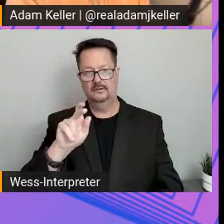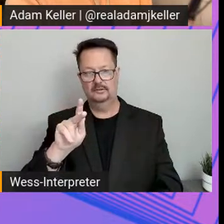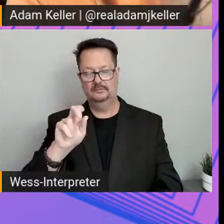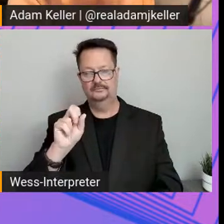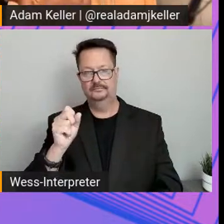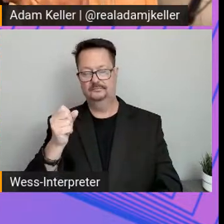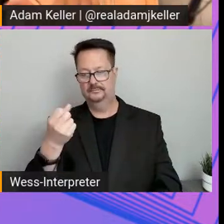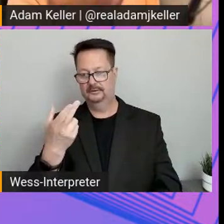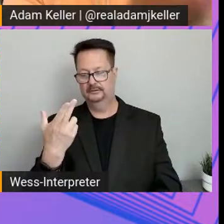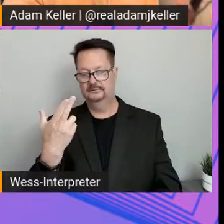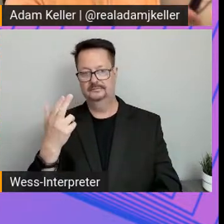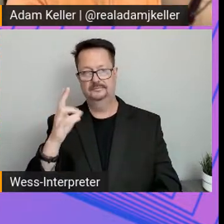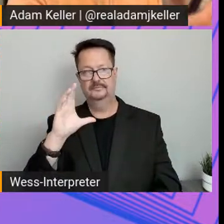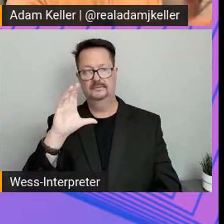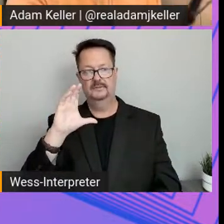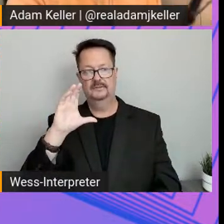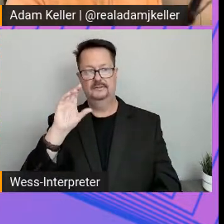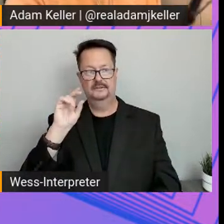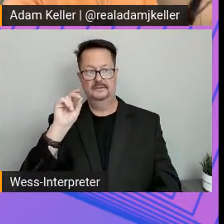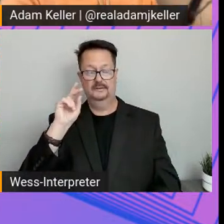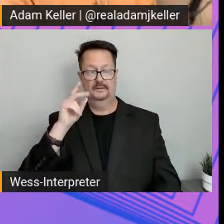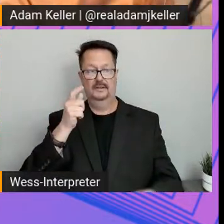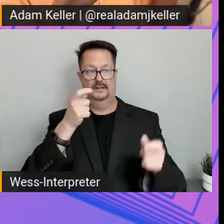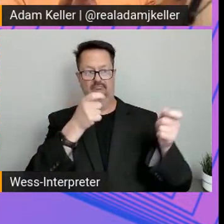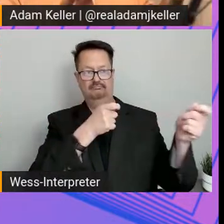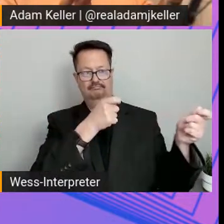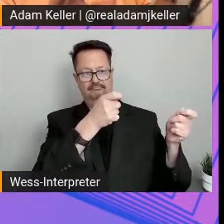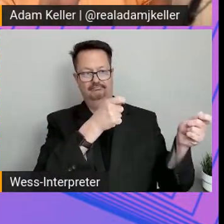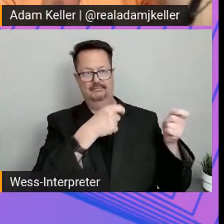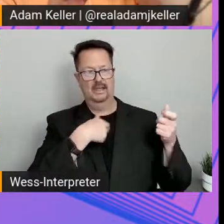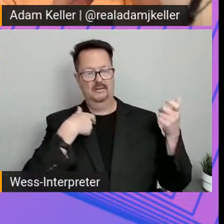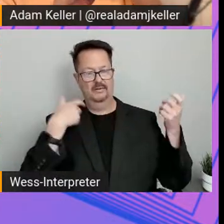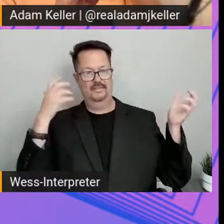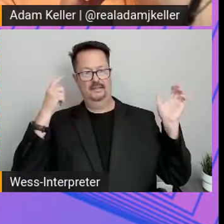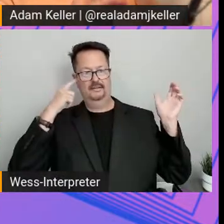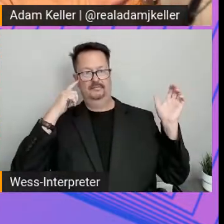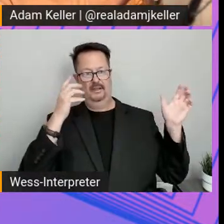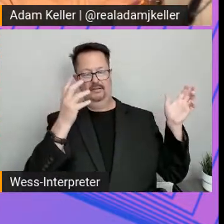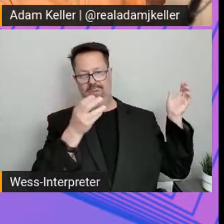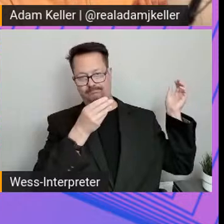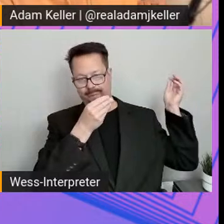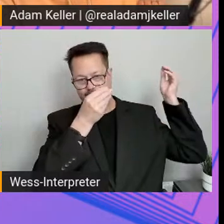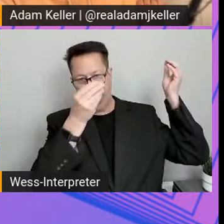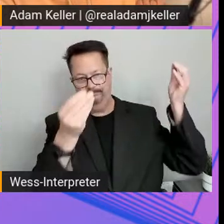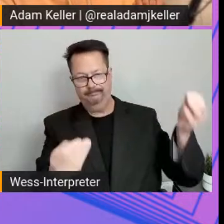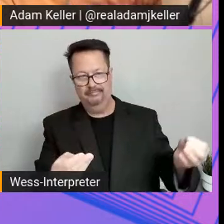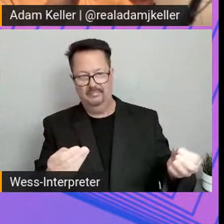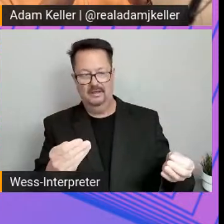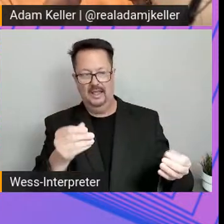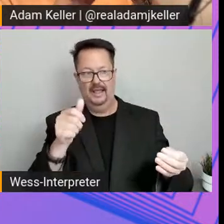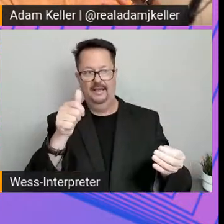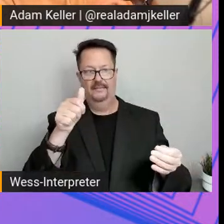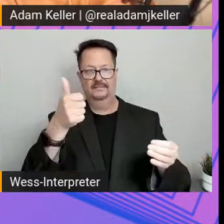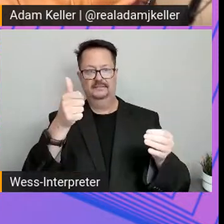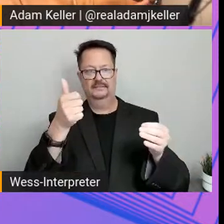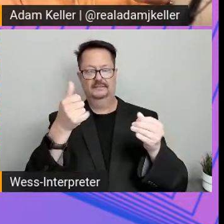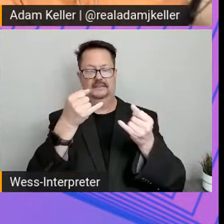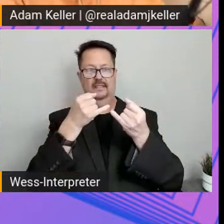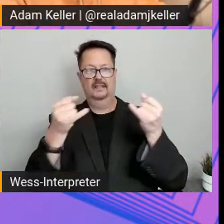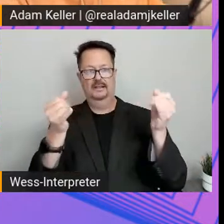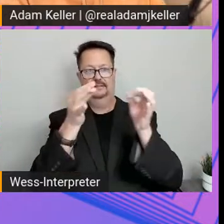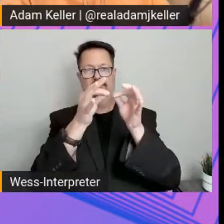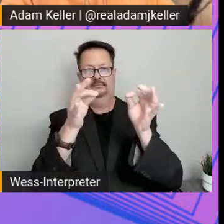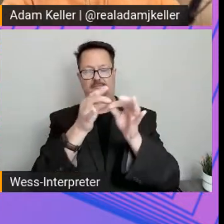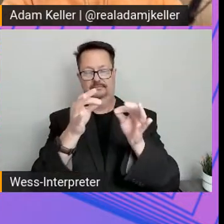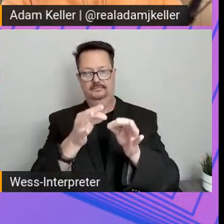me because I don't want to even think about that. So this is it. I have, is that like 10 lines of code here? I've defined my container